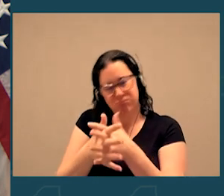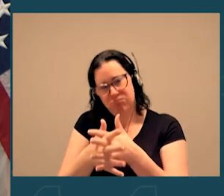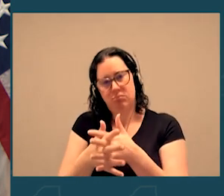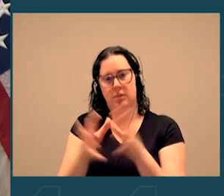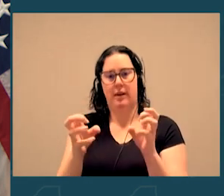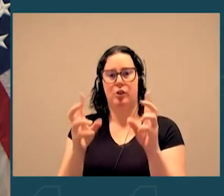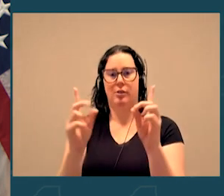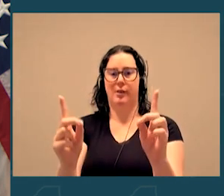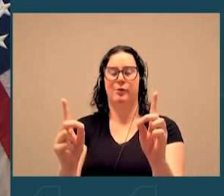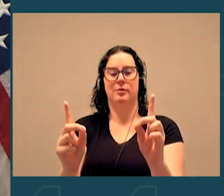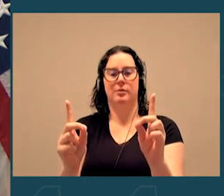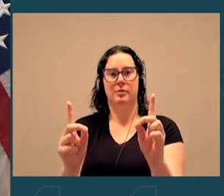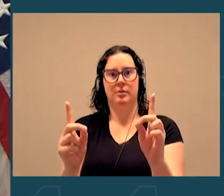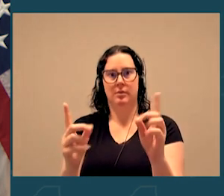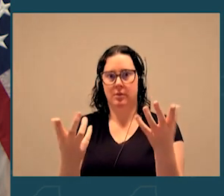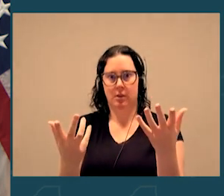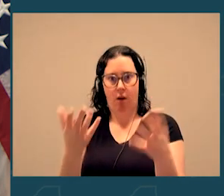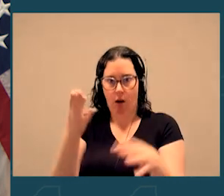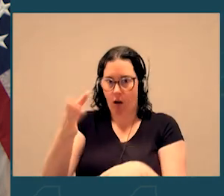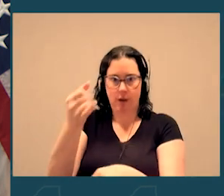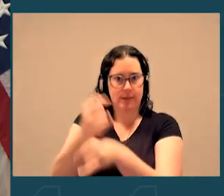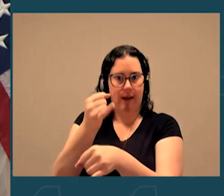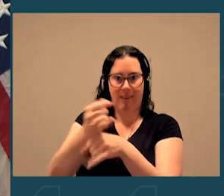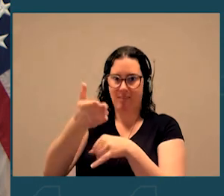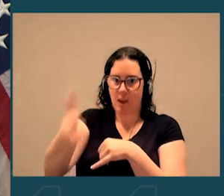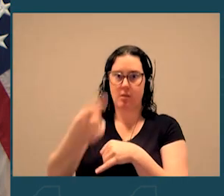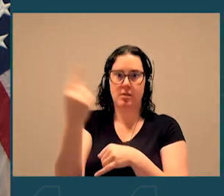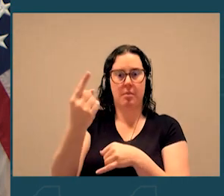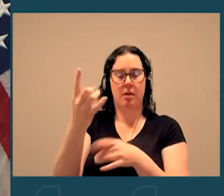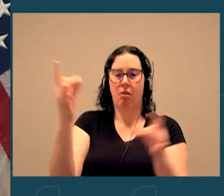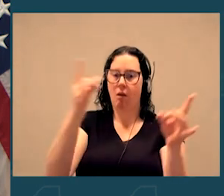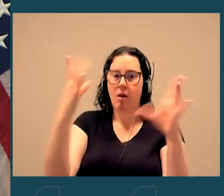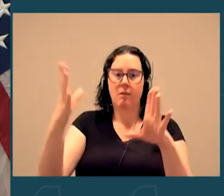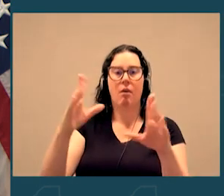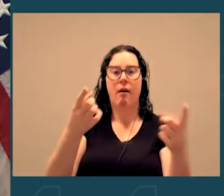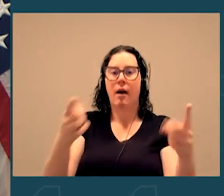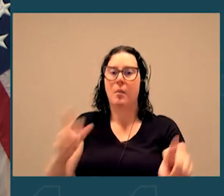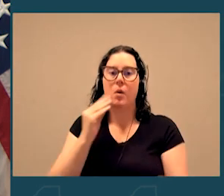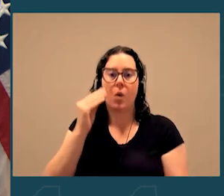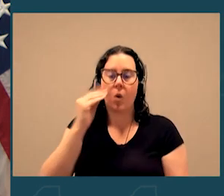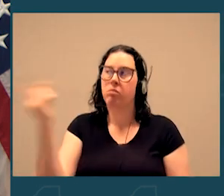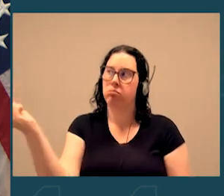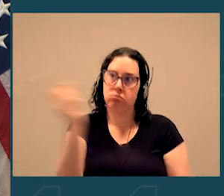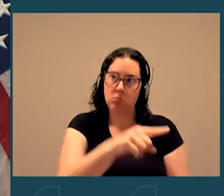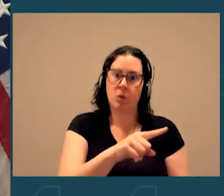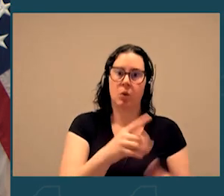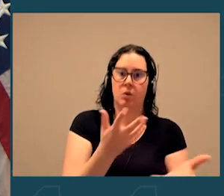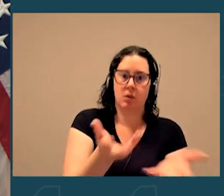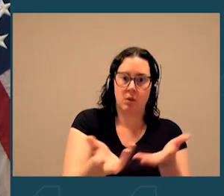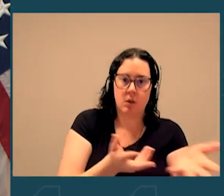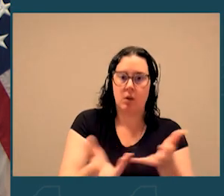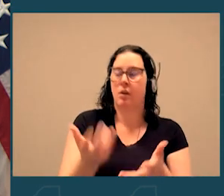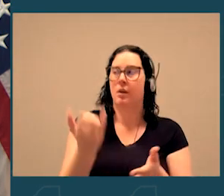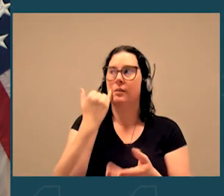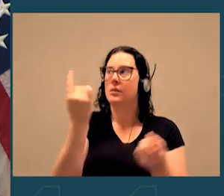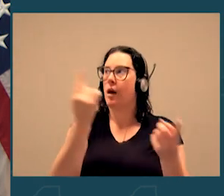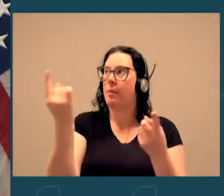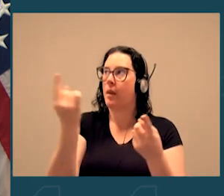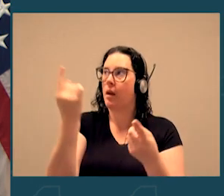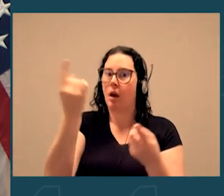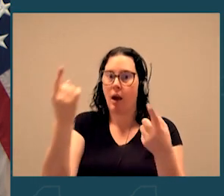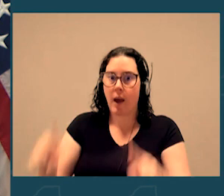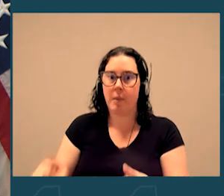It's right there on site. Something bad happening at home, they have someone to talk to. Something bad happening in school, there's someone there to talk to. We catch